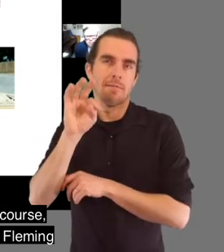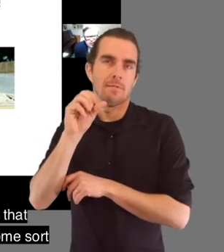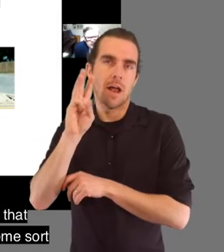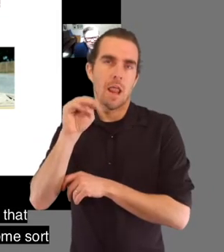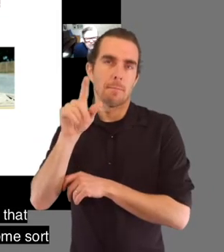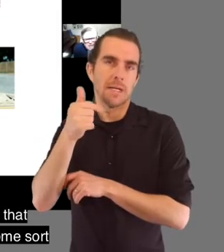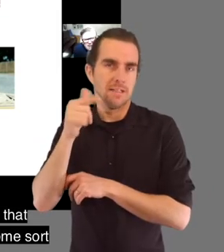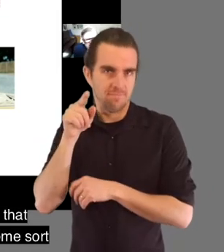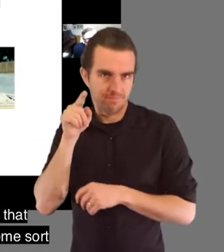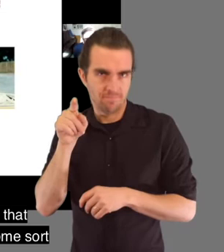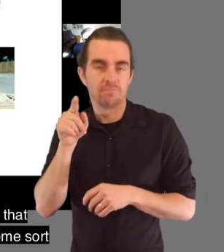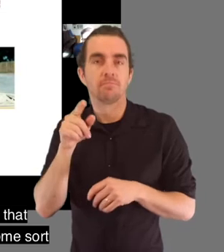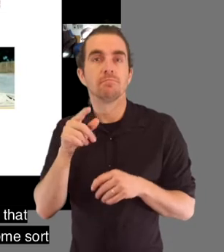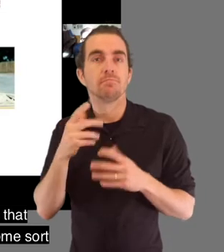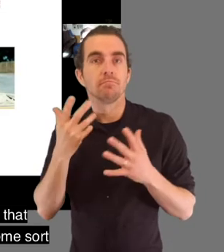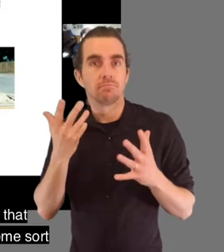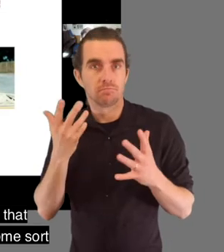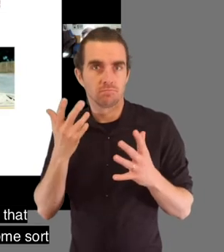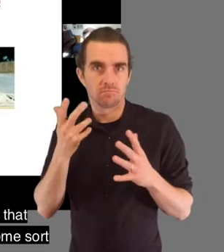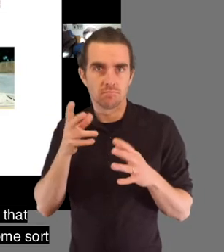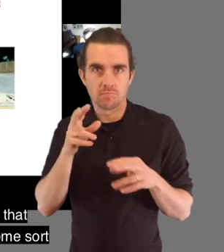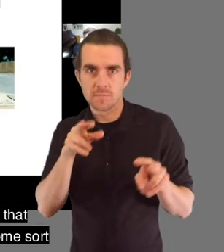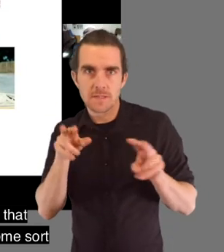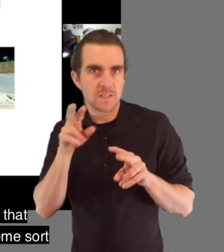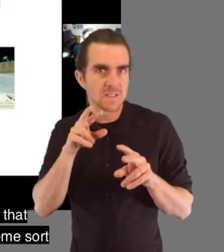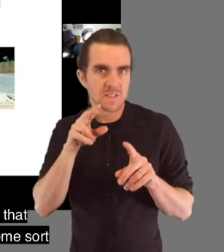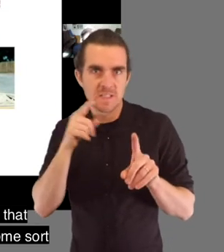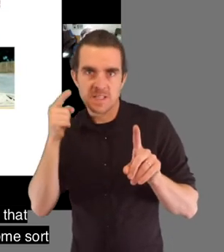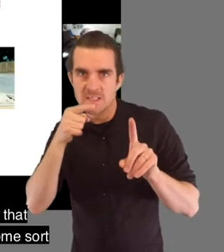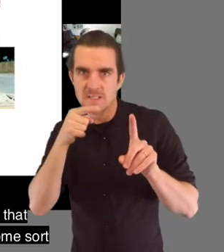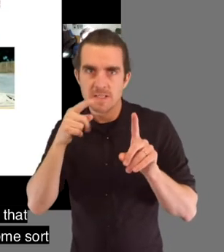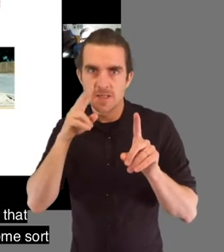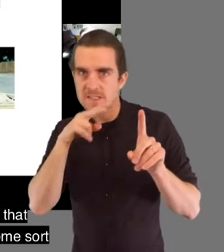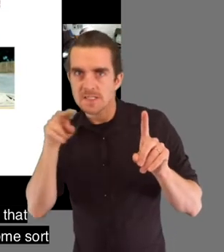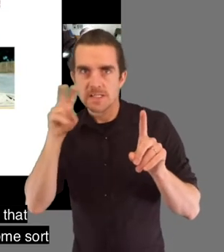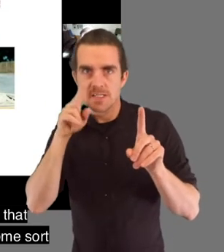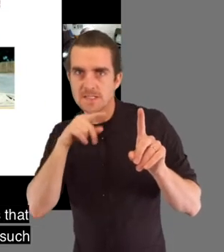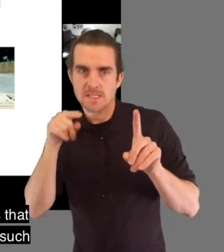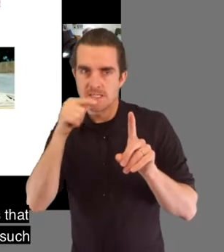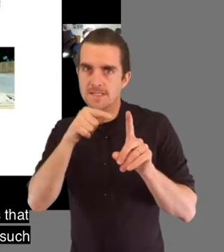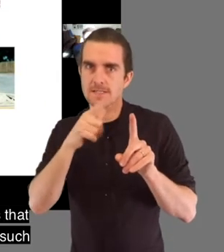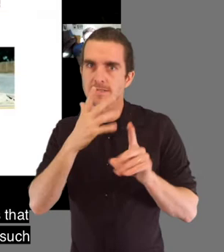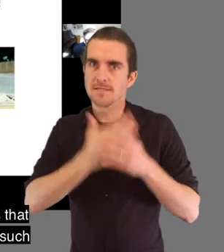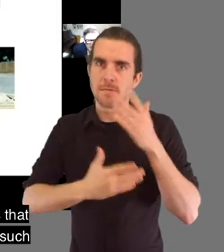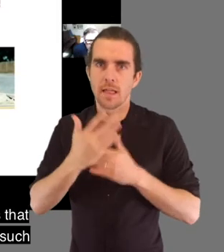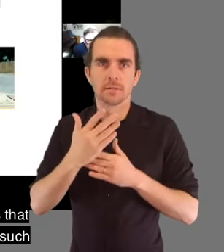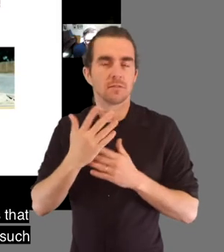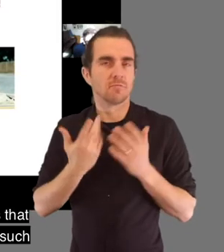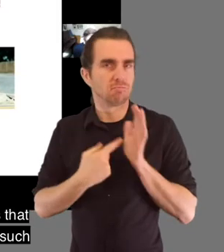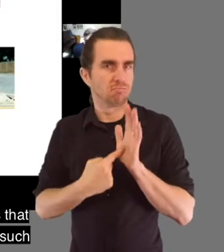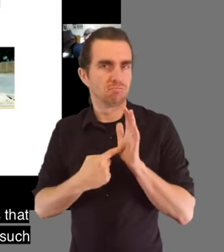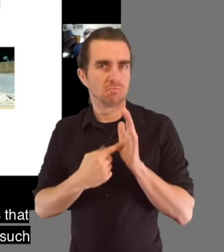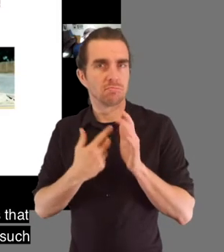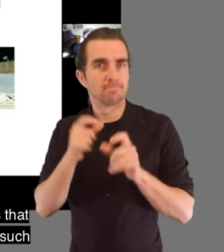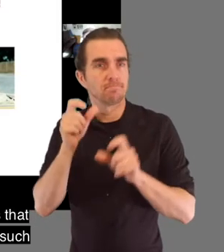Fleming stories, it seems that his villains that he was up against nearly all had some sort of impairment. Now, the